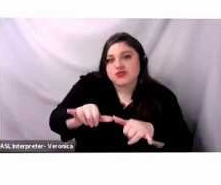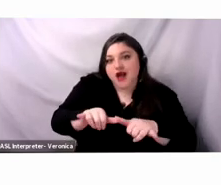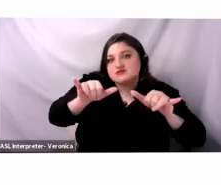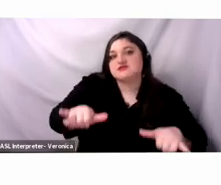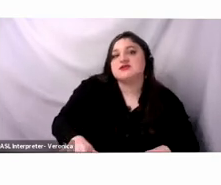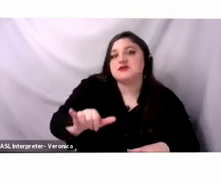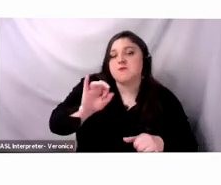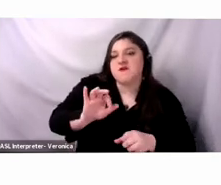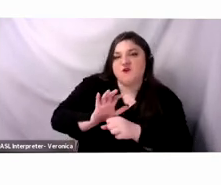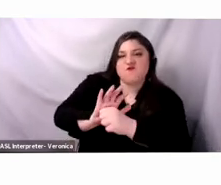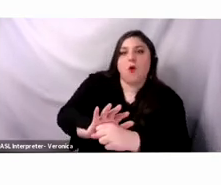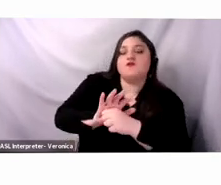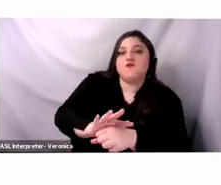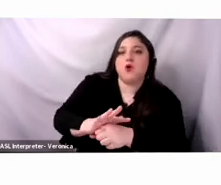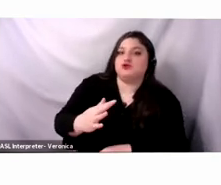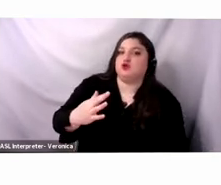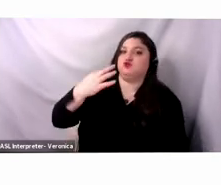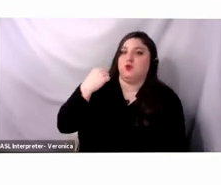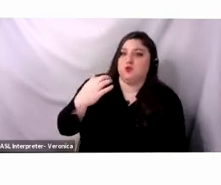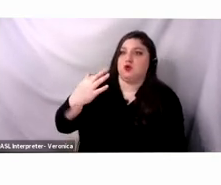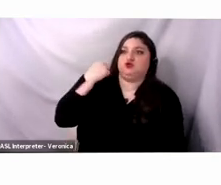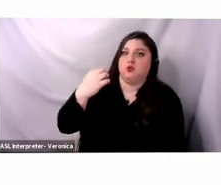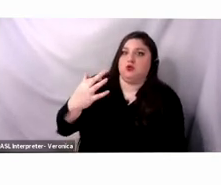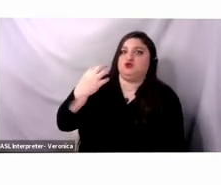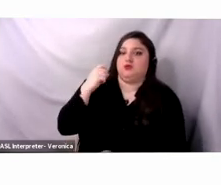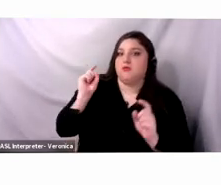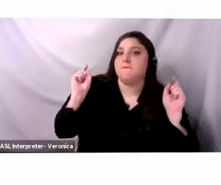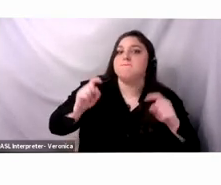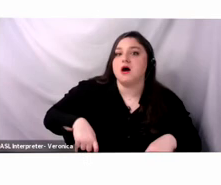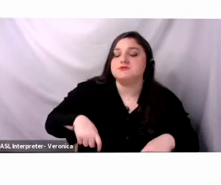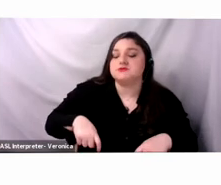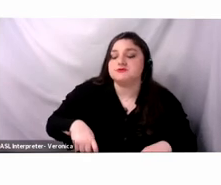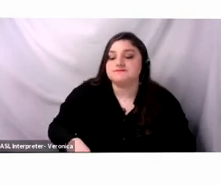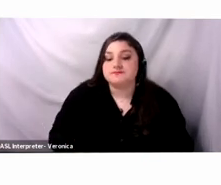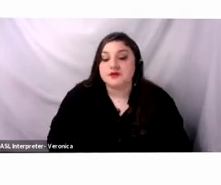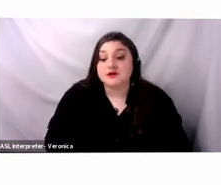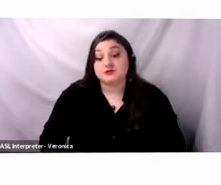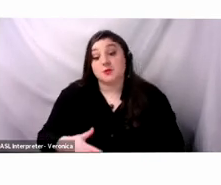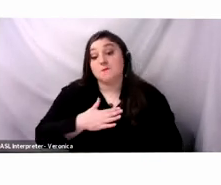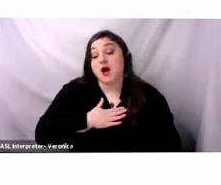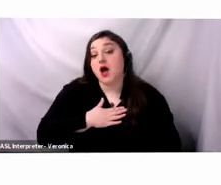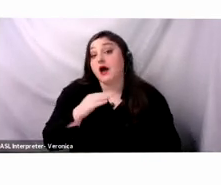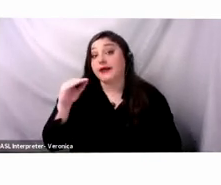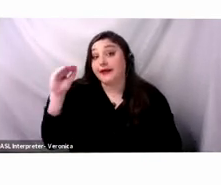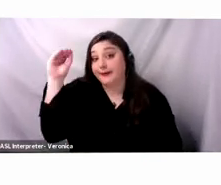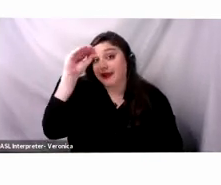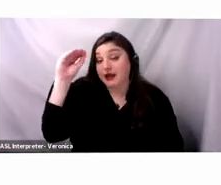So in my opinion, I think the people from the global north should